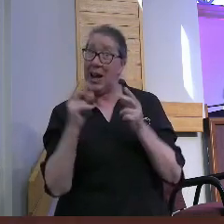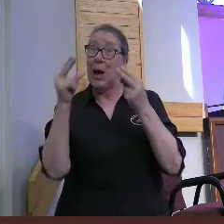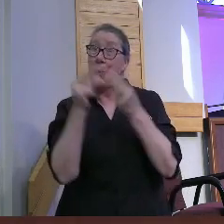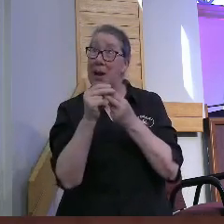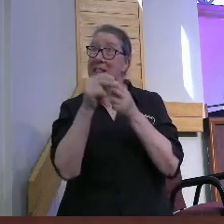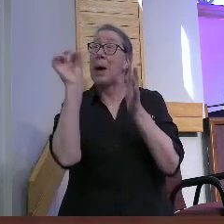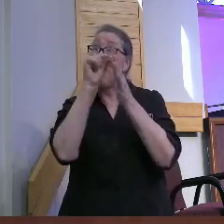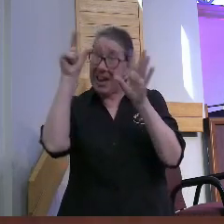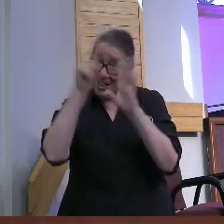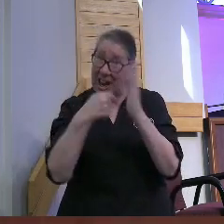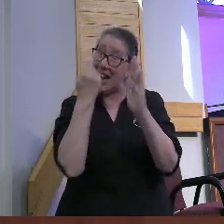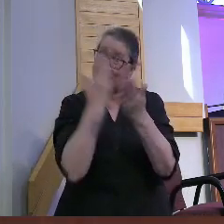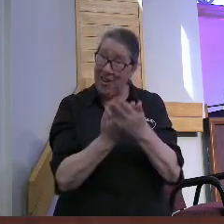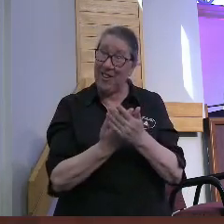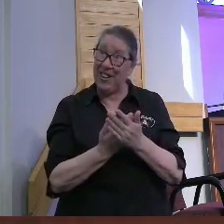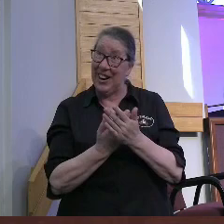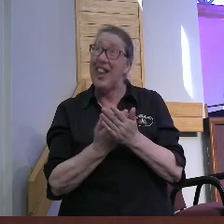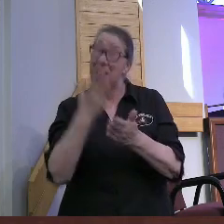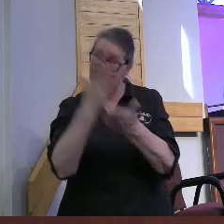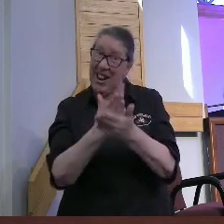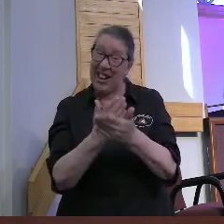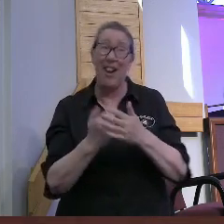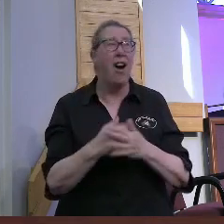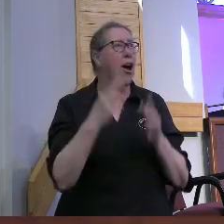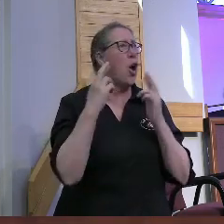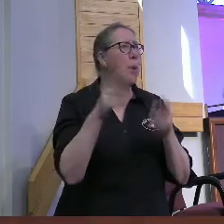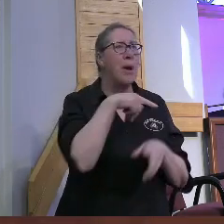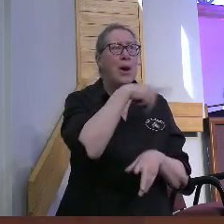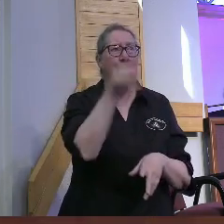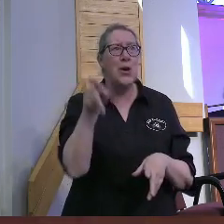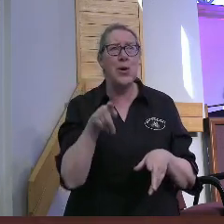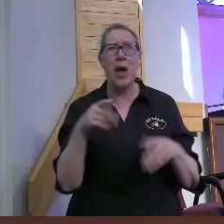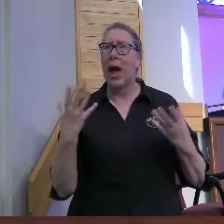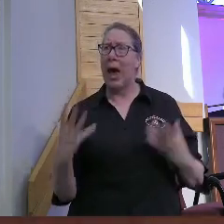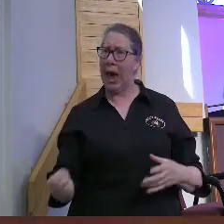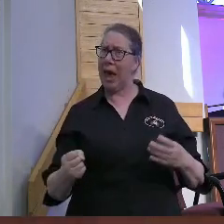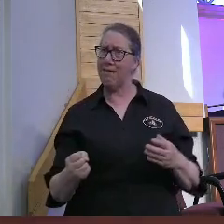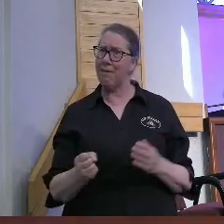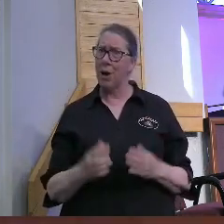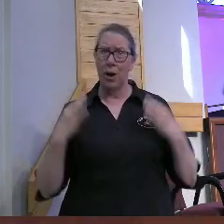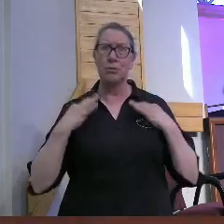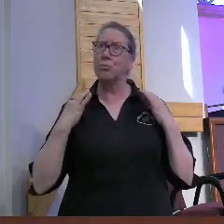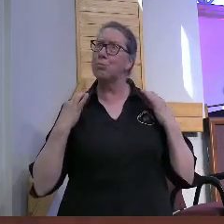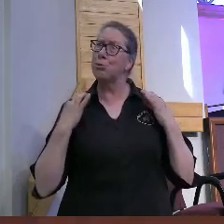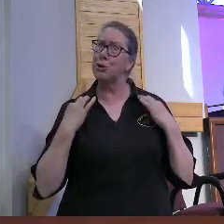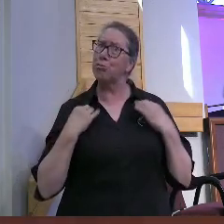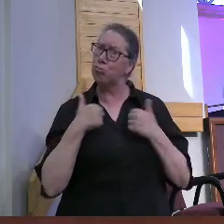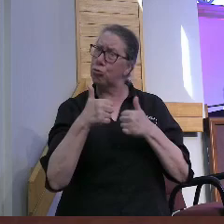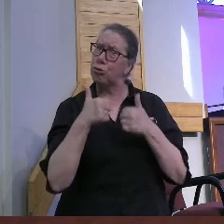I hope it's the former, not the latter, all right? I hope everyone's on the lounge, suits on, worshiping God, you know.